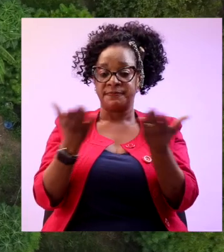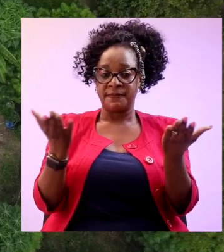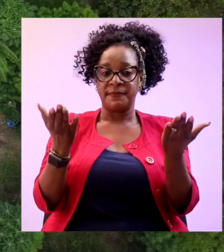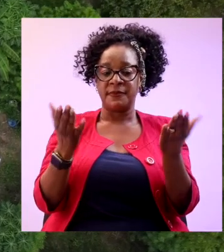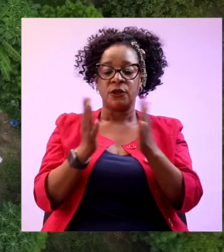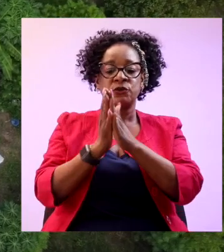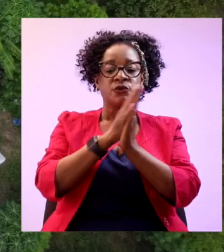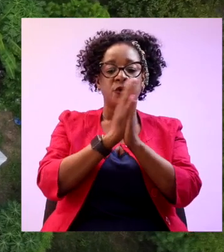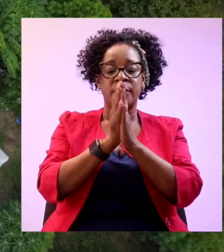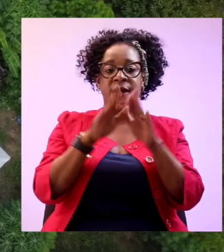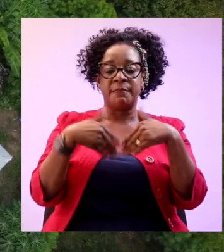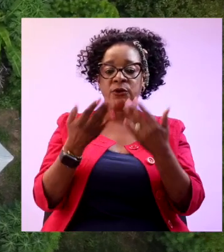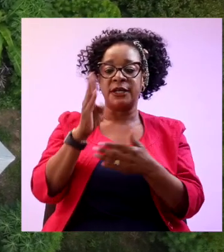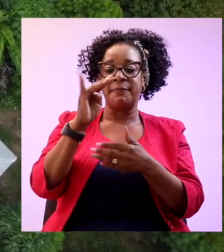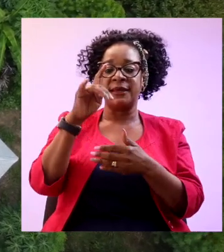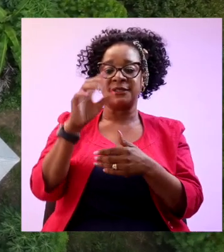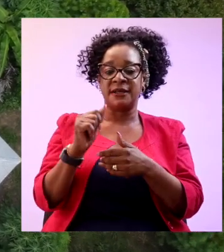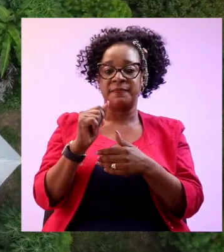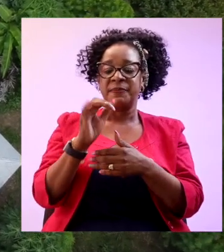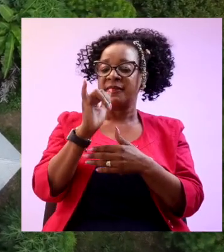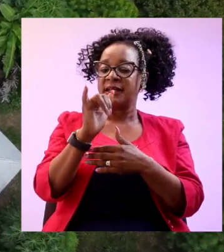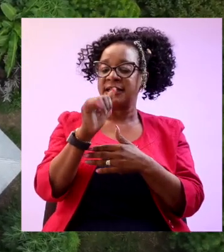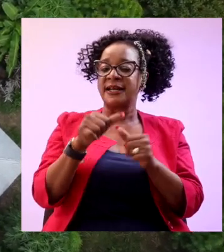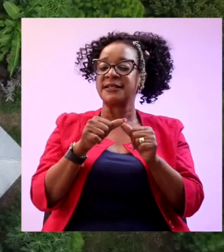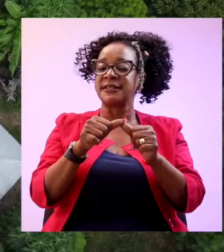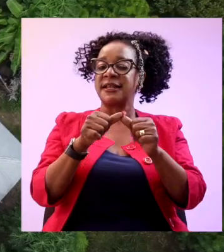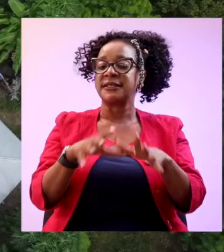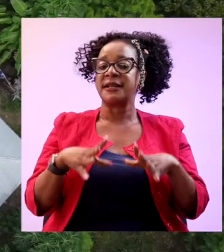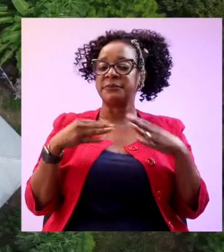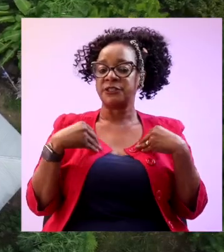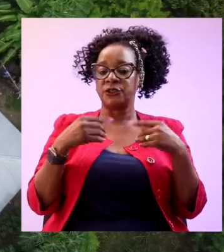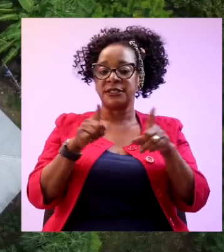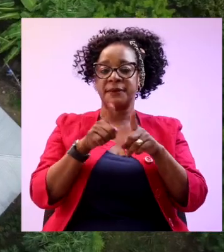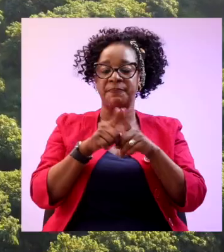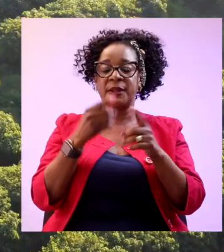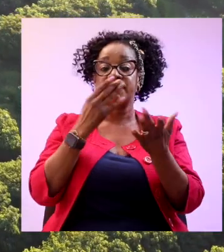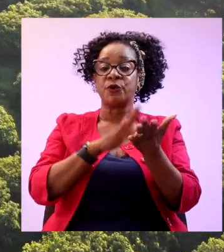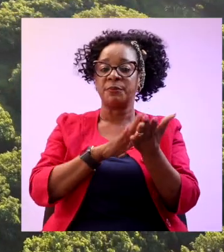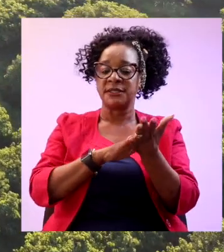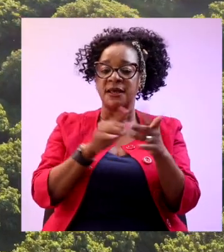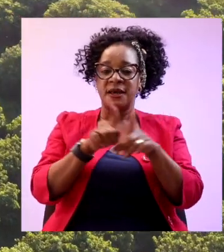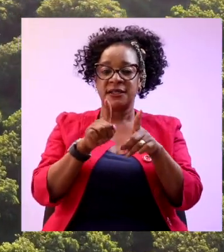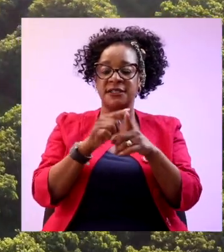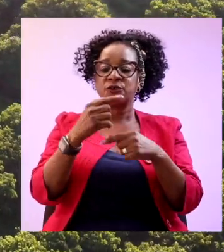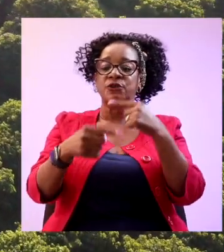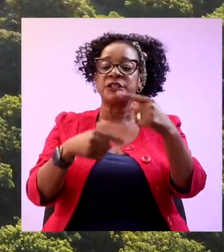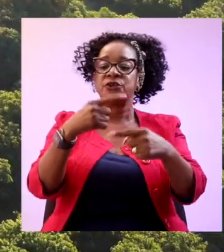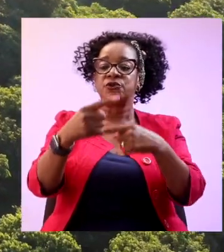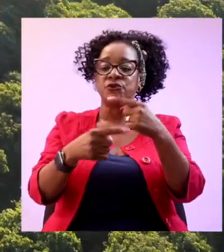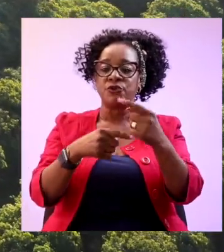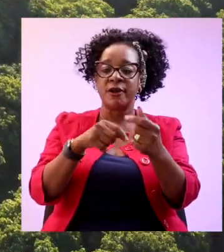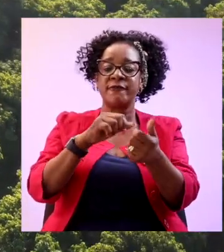of Bixa production in Kenya is one of resilience, adaptation, and promise. As it continues to